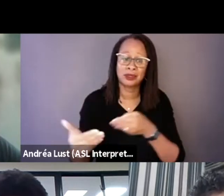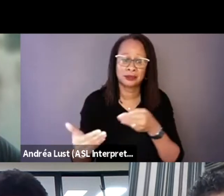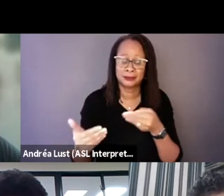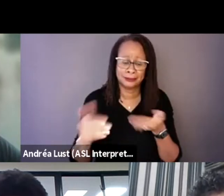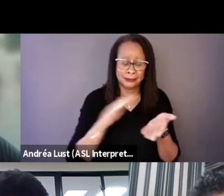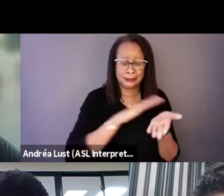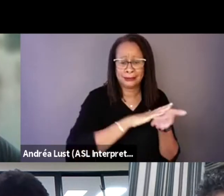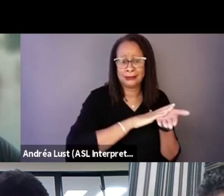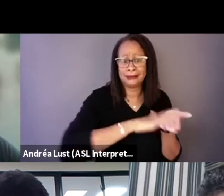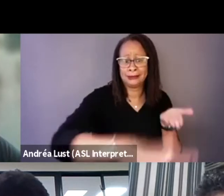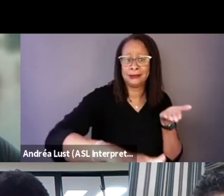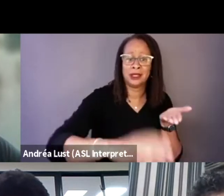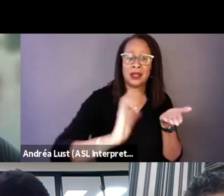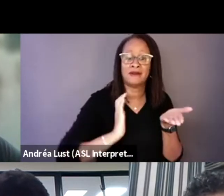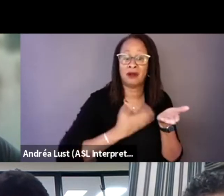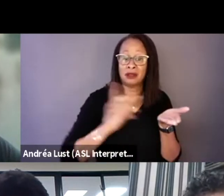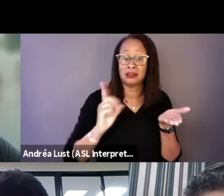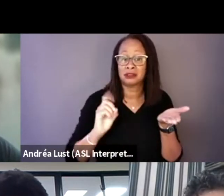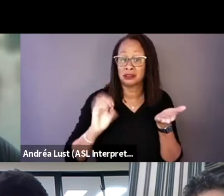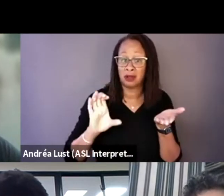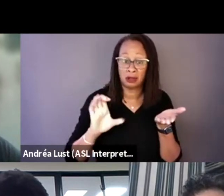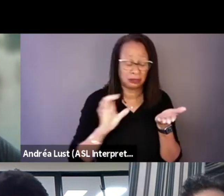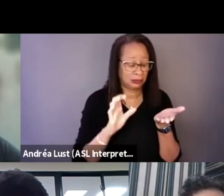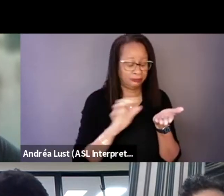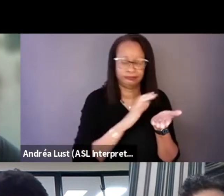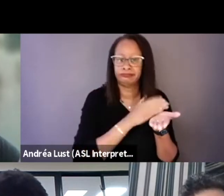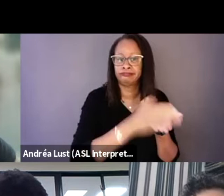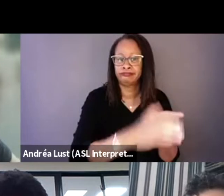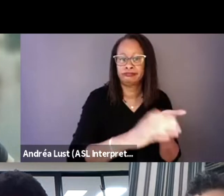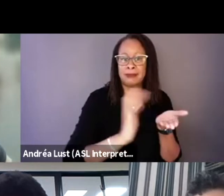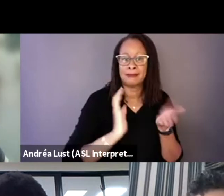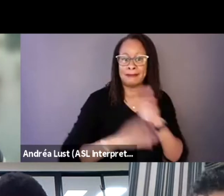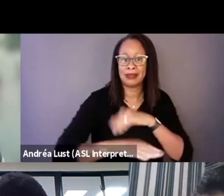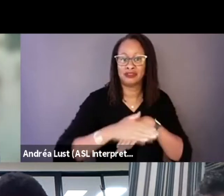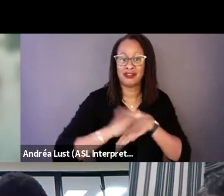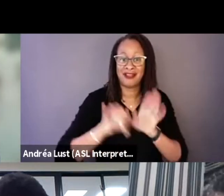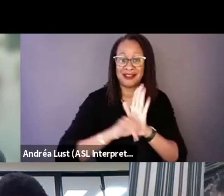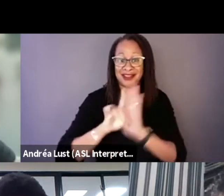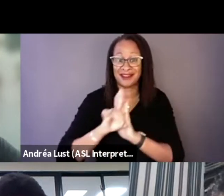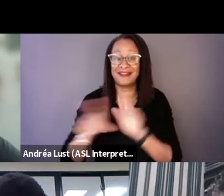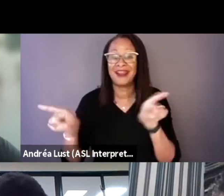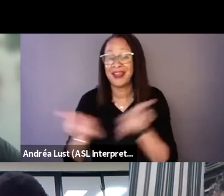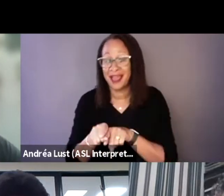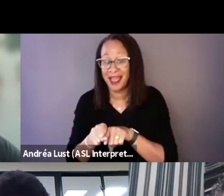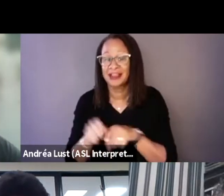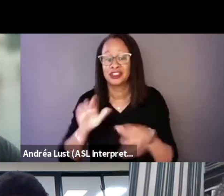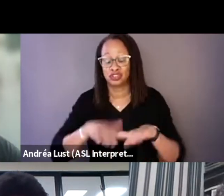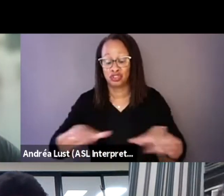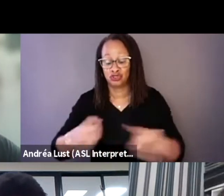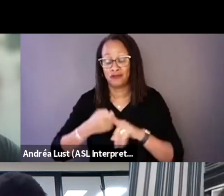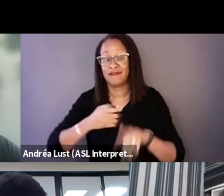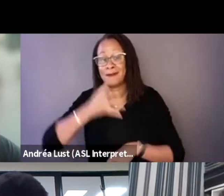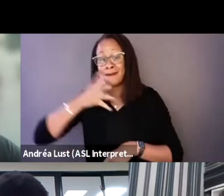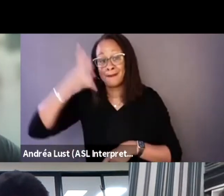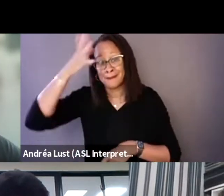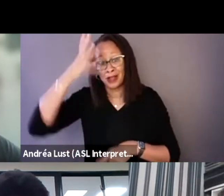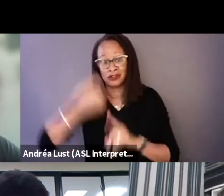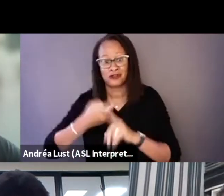our documentation based on our identity. No sé si tienen alguna otra pregunta